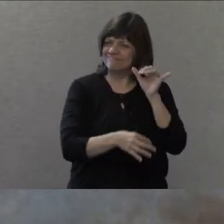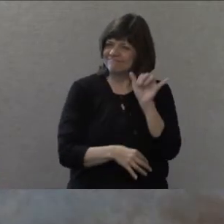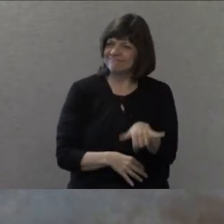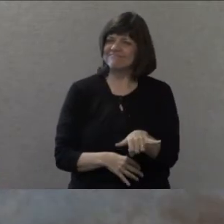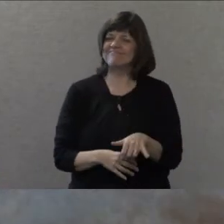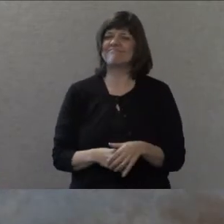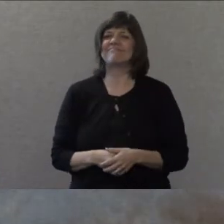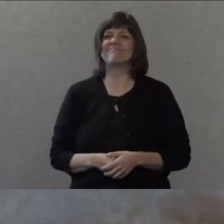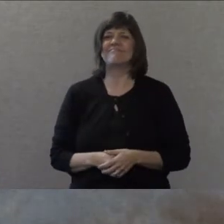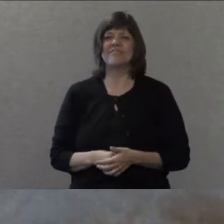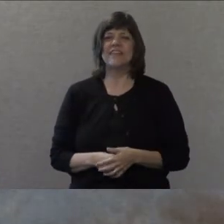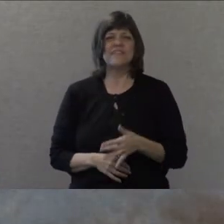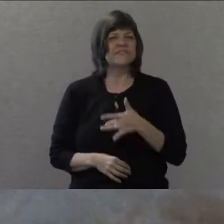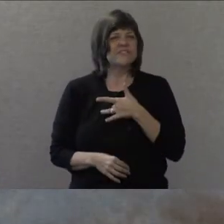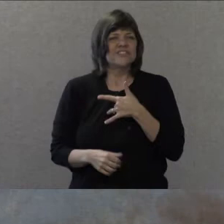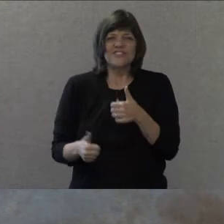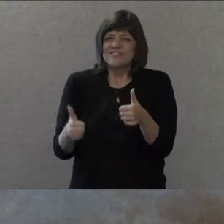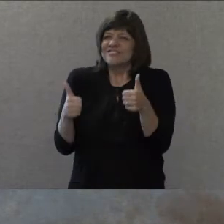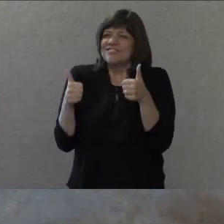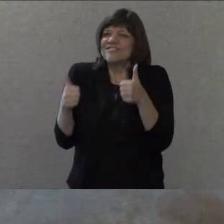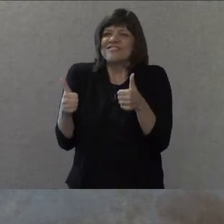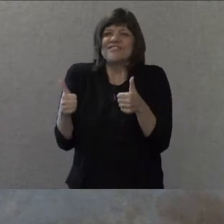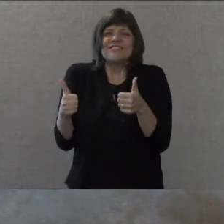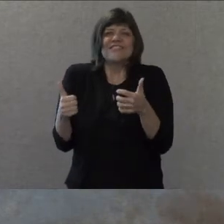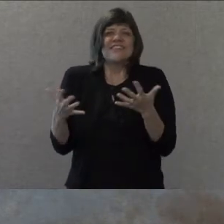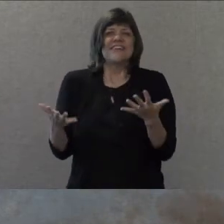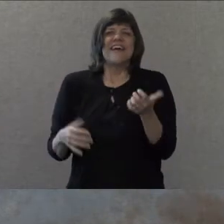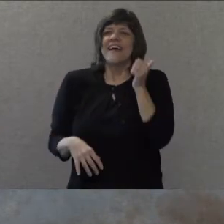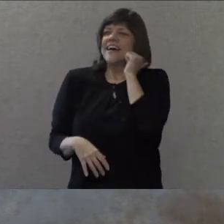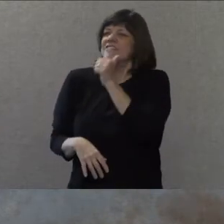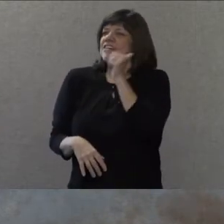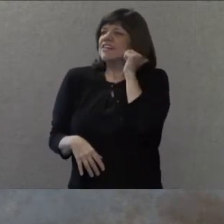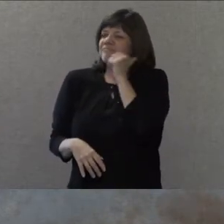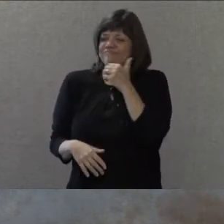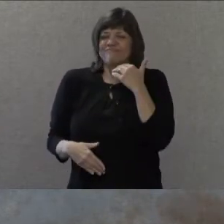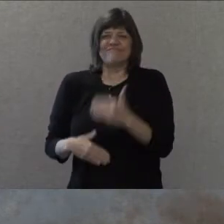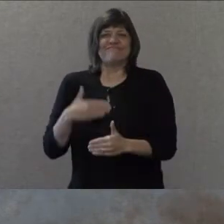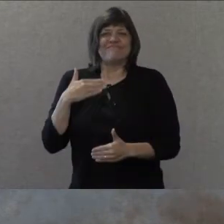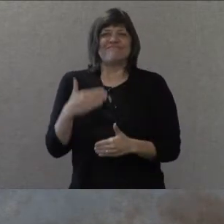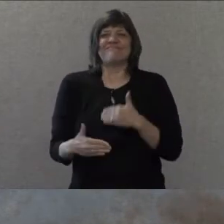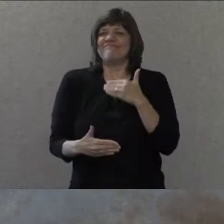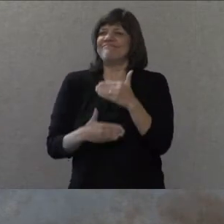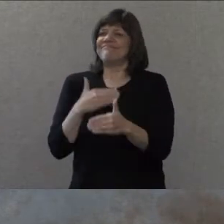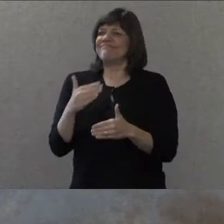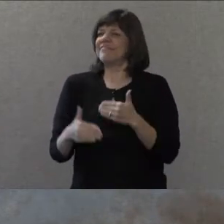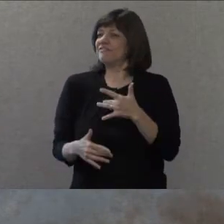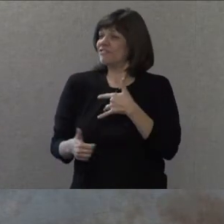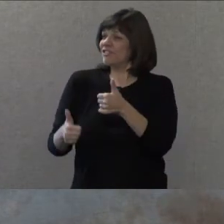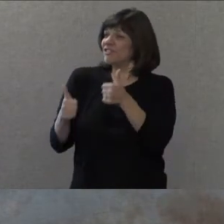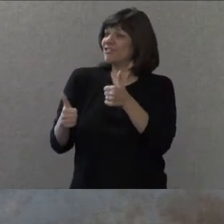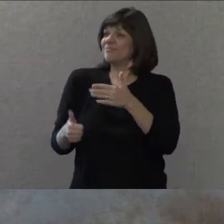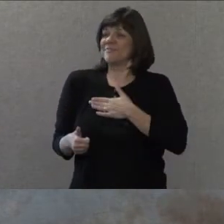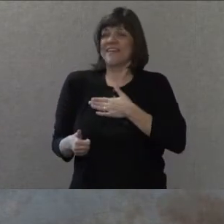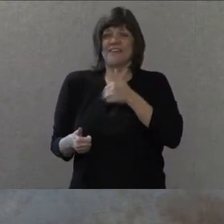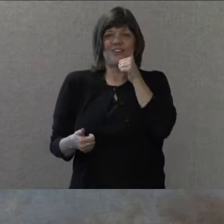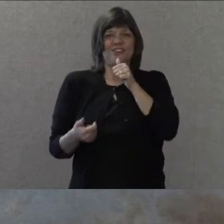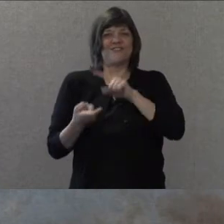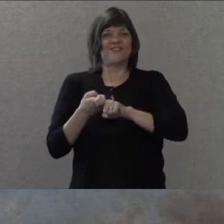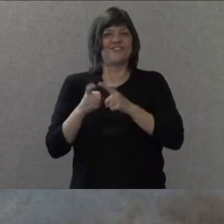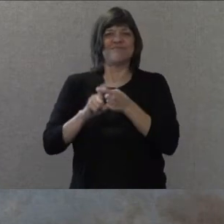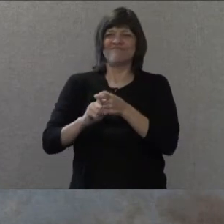good. How about my opening of expressing my